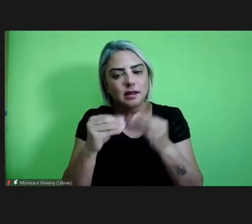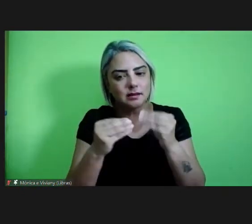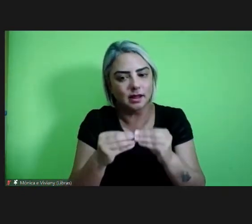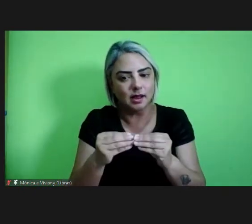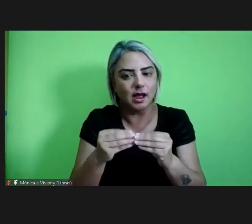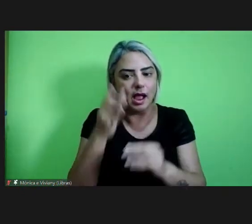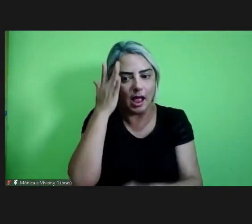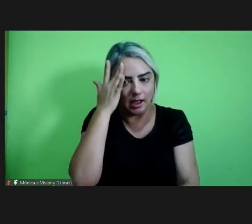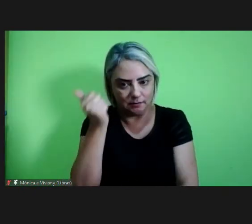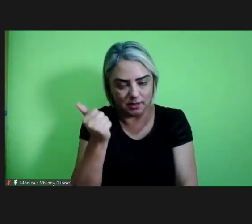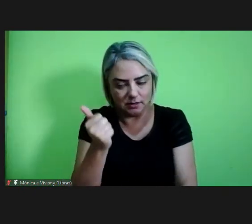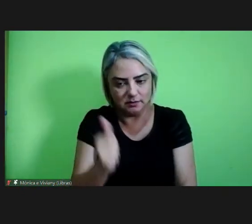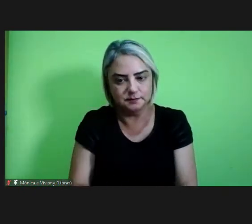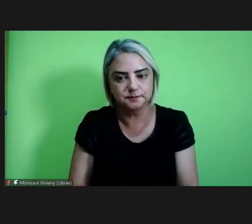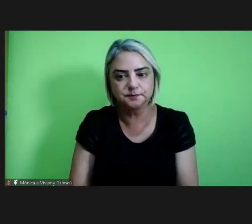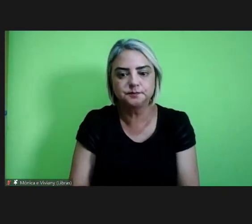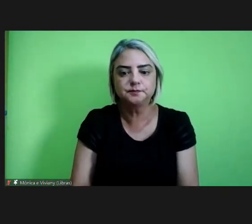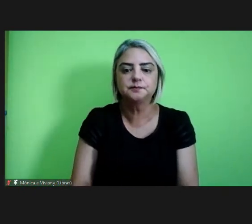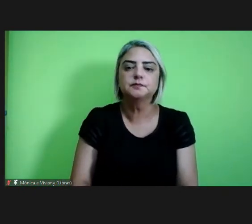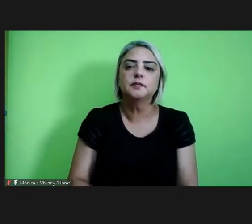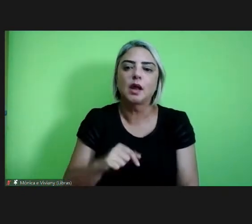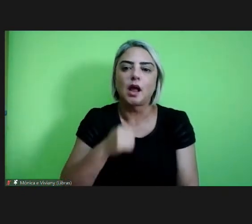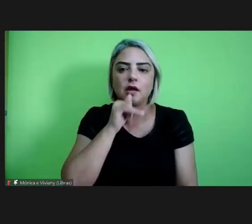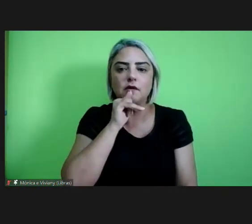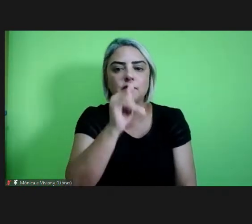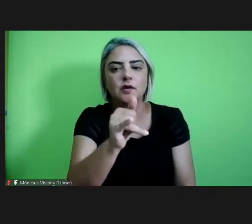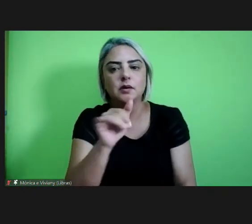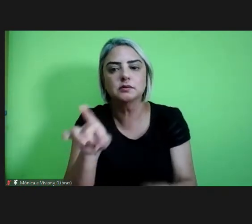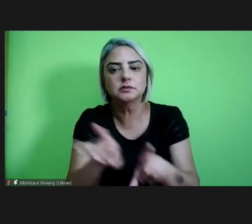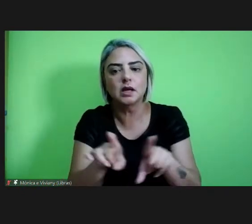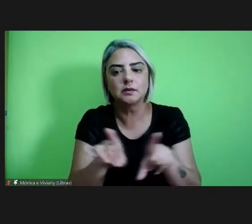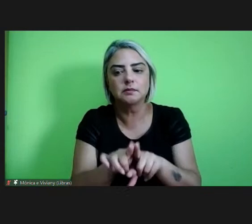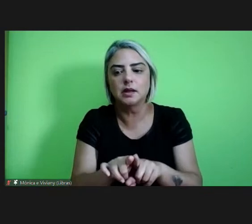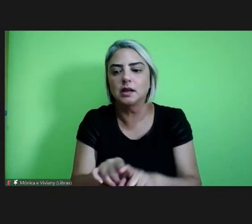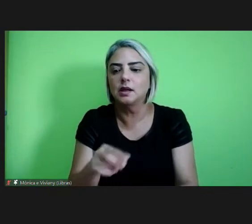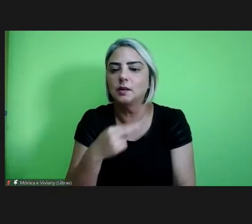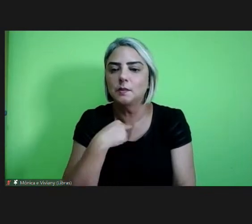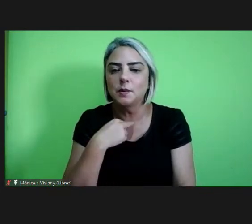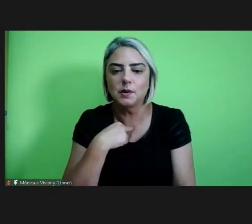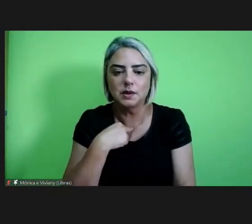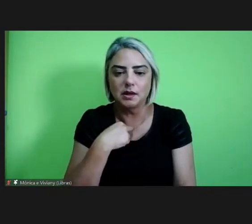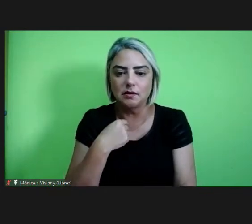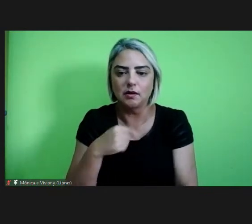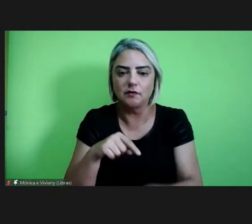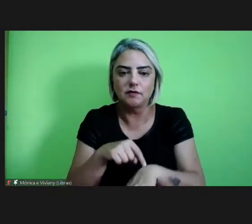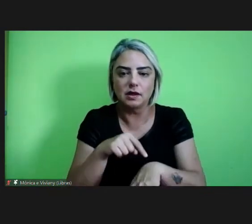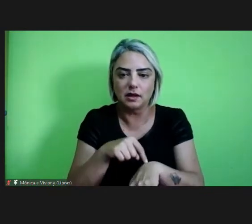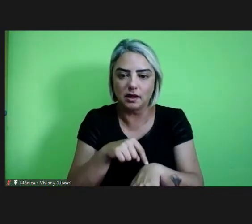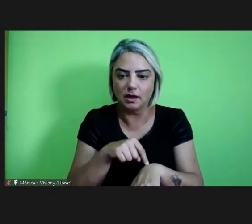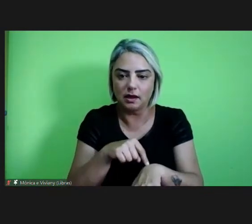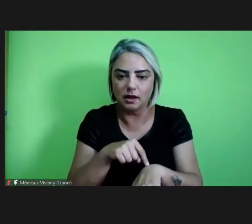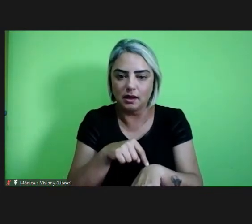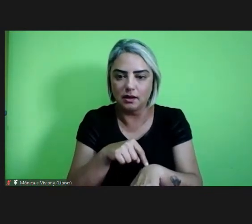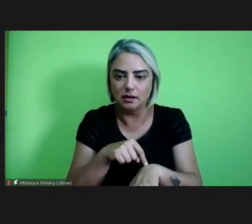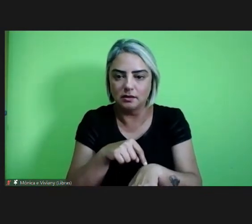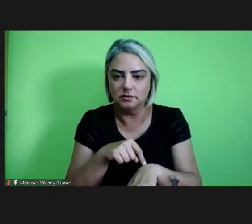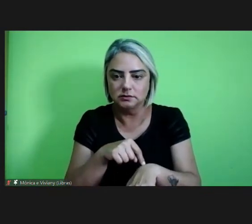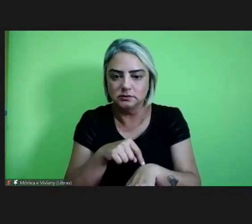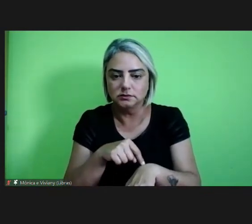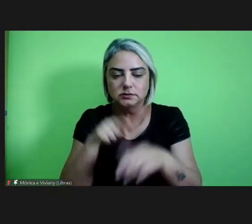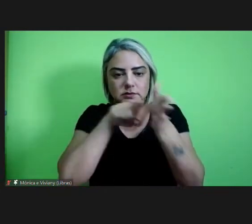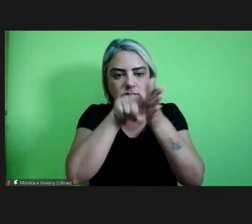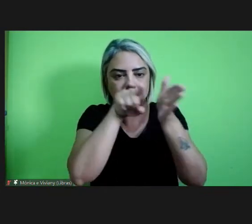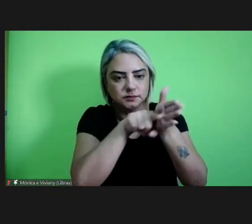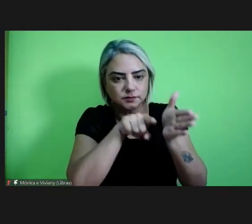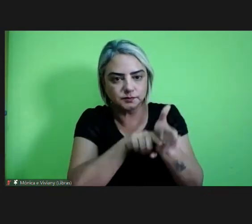in Trinidad and Tobago, and we're trying to include it in the schedule of tomorrow. Até o momento das